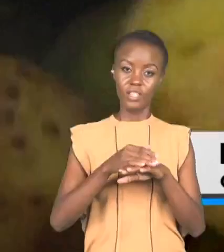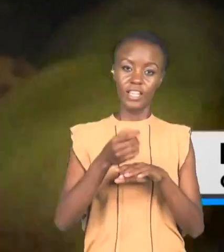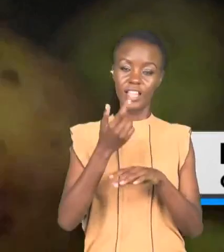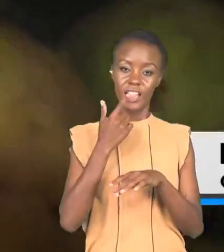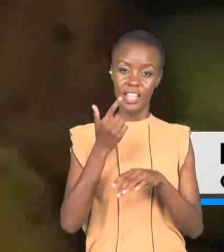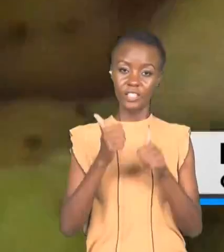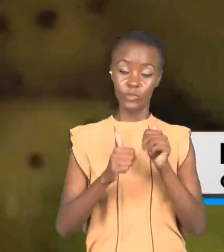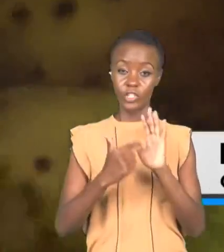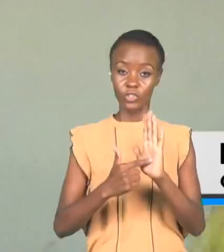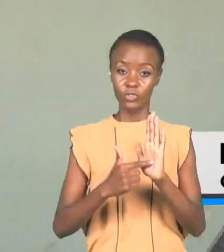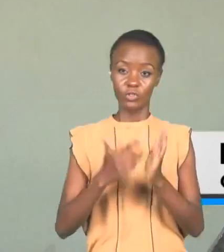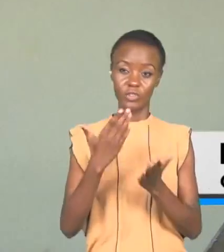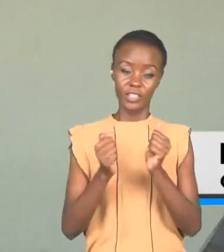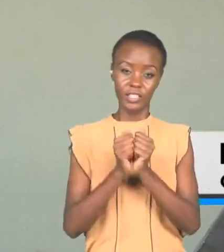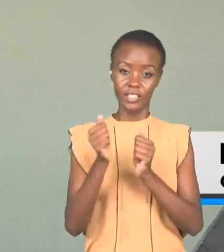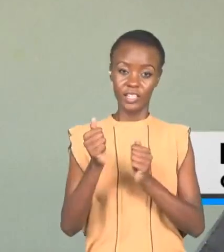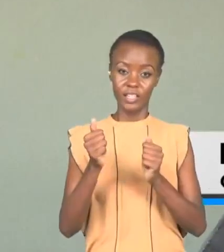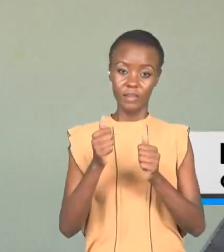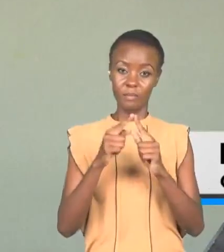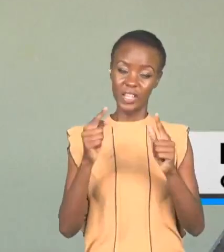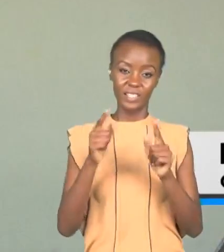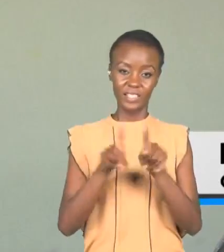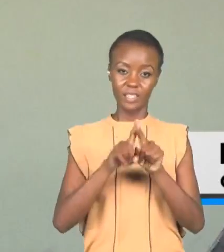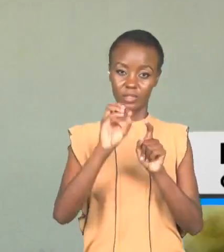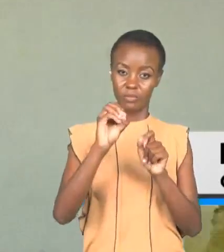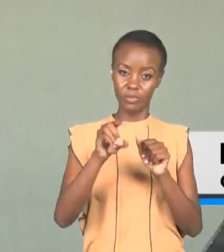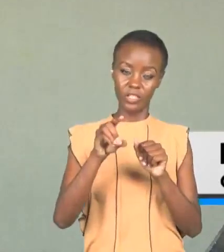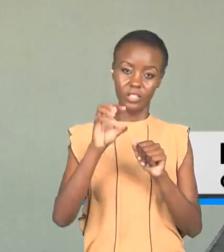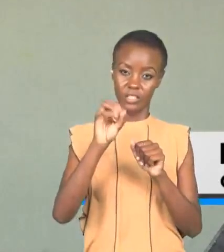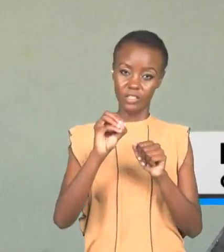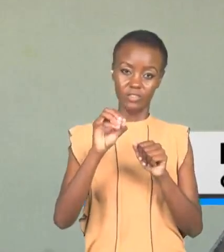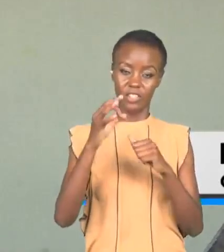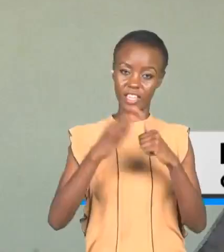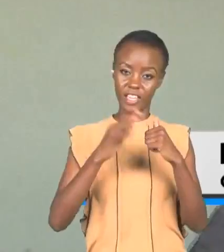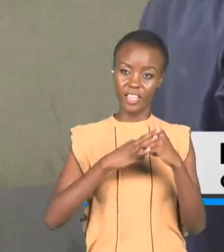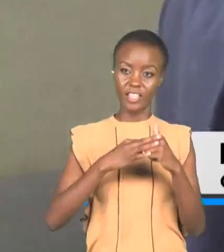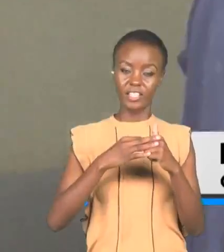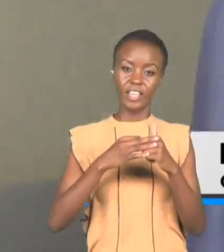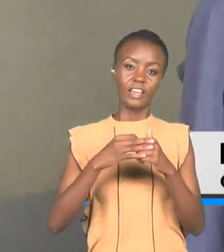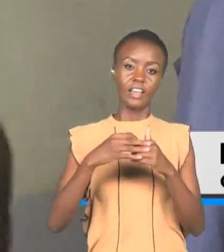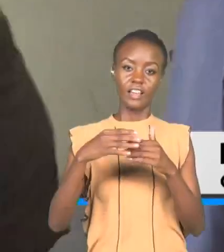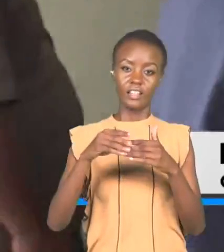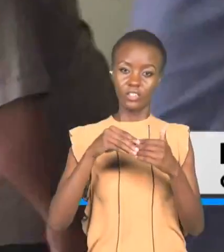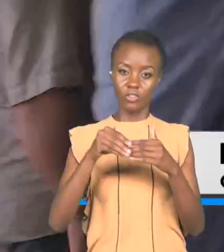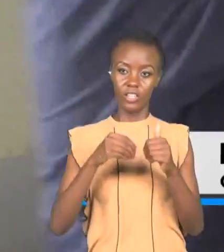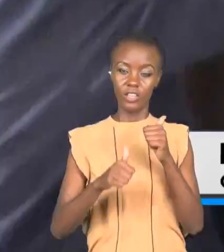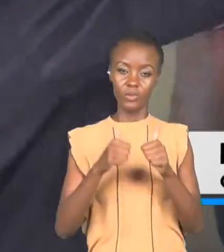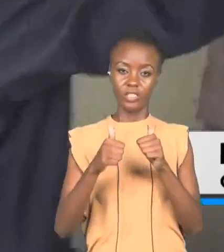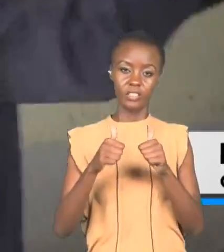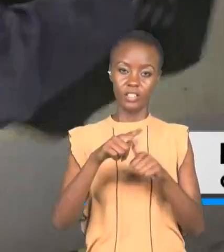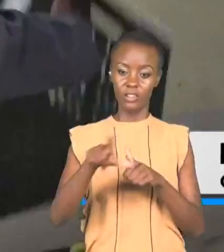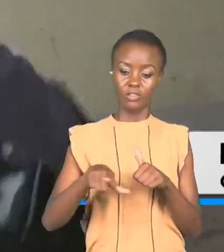fetched a pittance of 10 dinars, an equivalent of 0.08 US cents or 0.07 euro cents a piece at the local